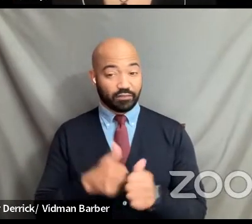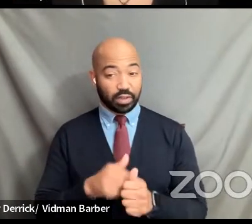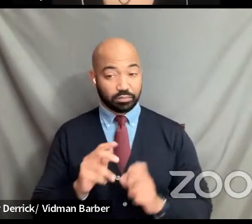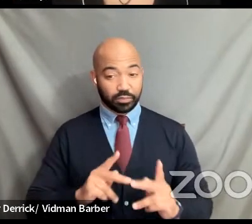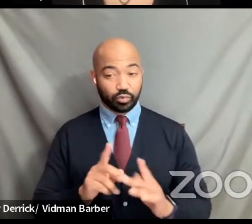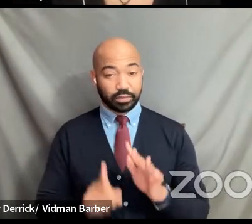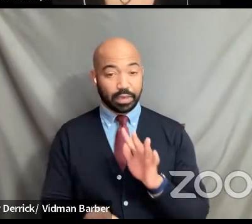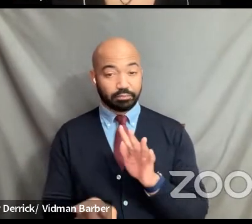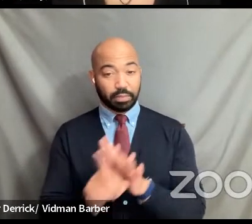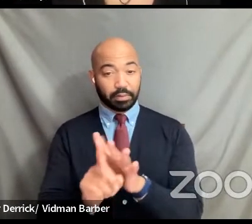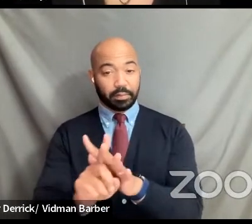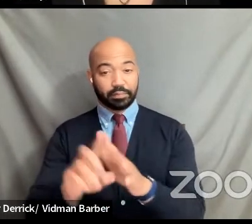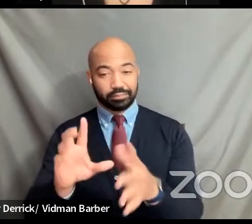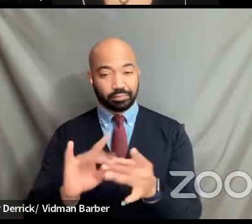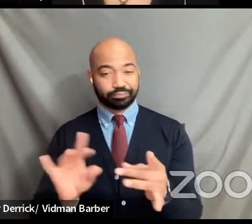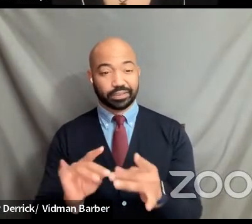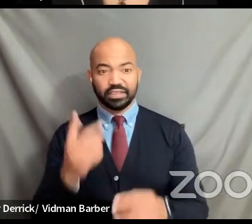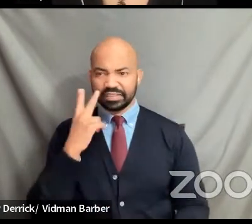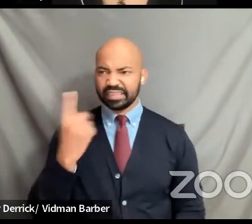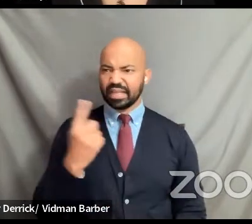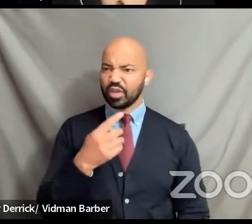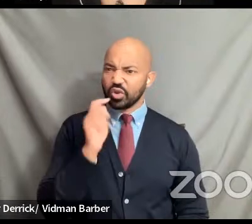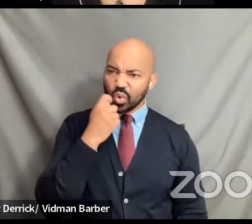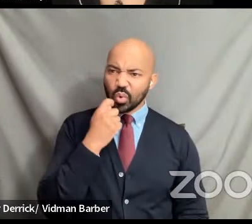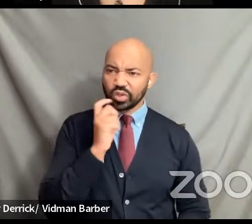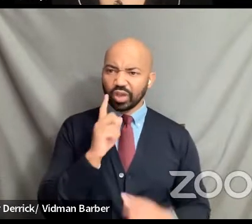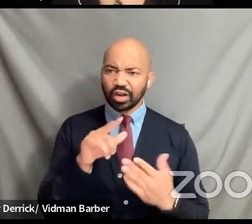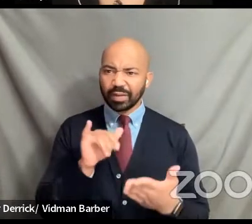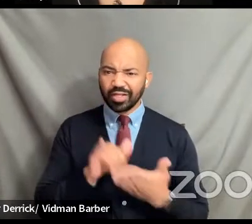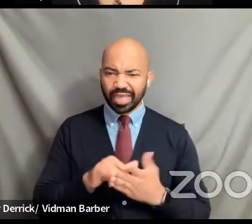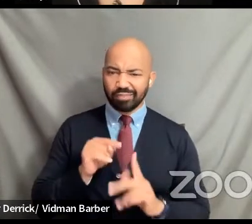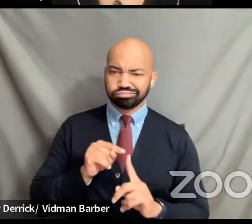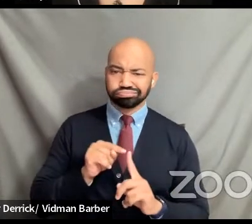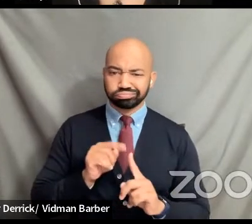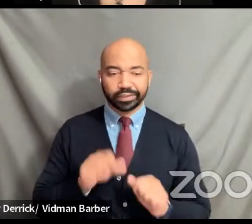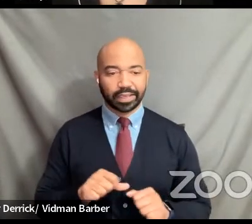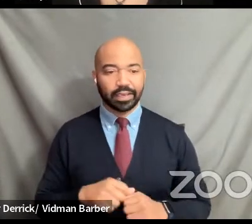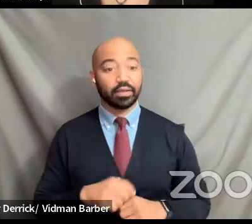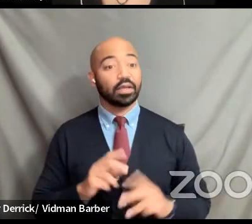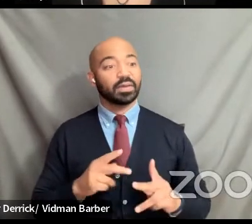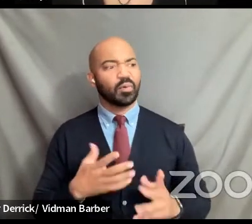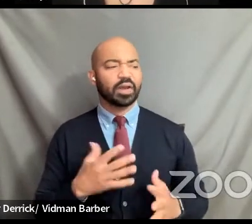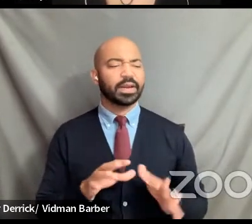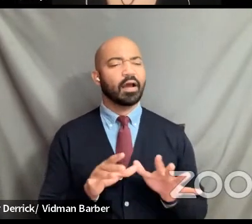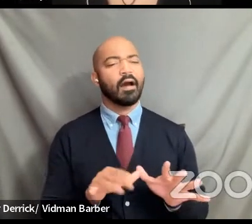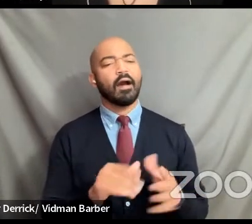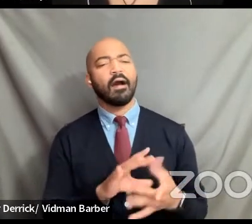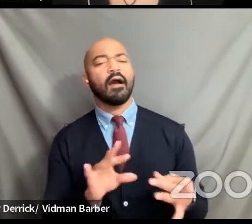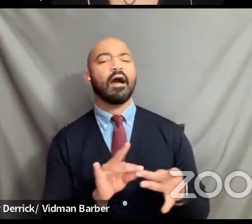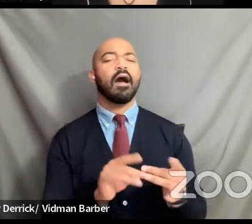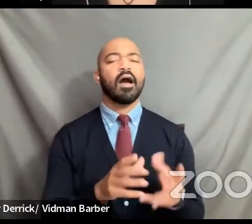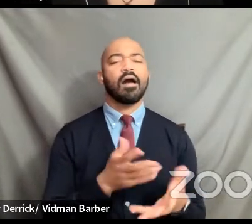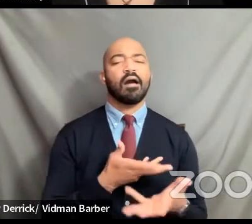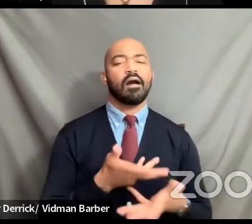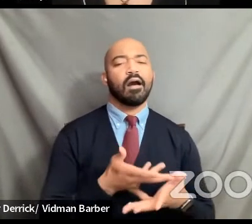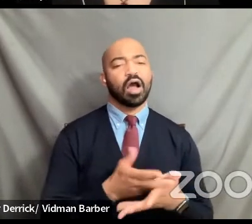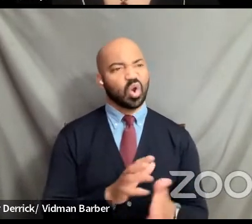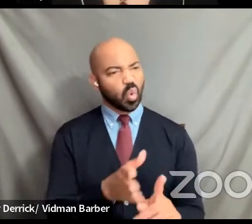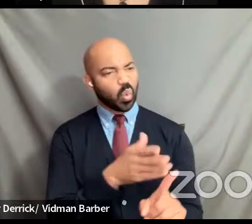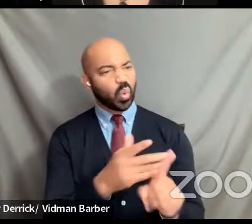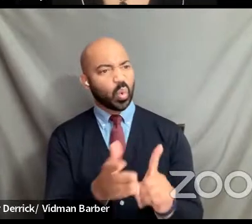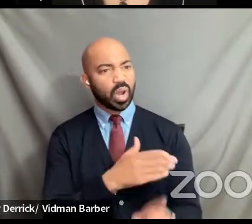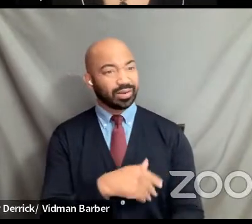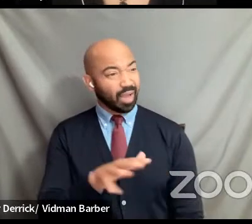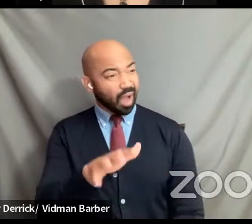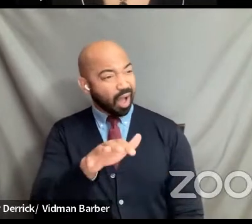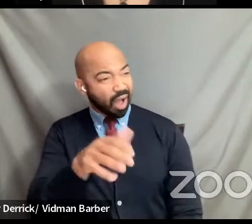up later at a conference if you see something really cool to talk about. People love to be flattered about, people love to be flattered and say, oh my God, I heard